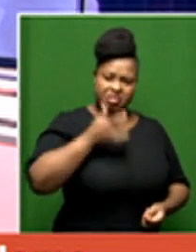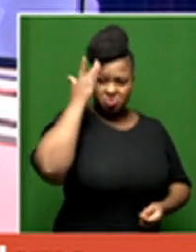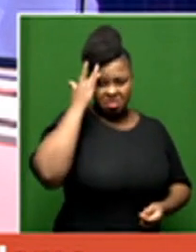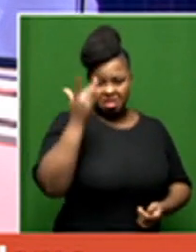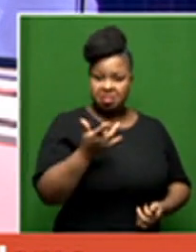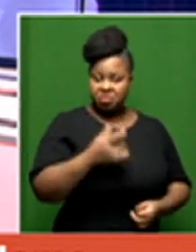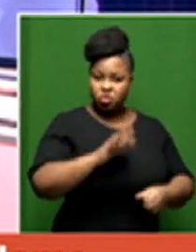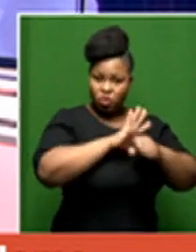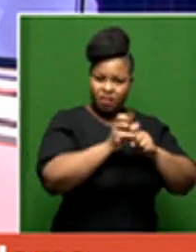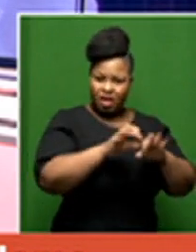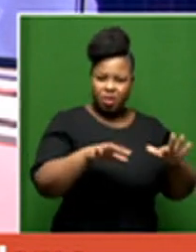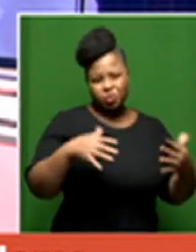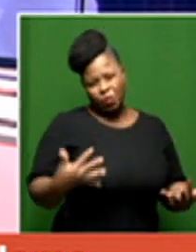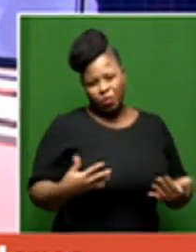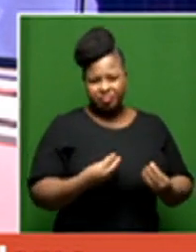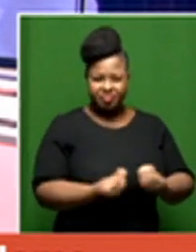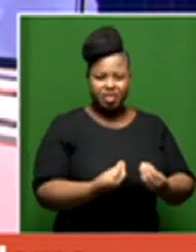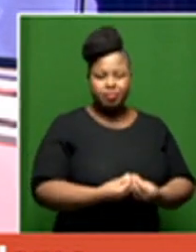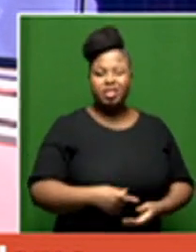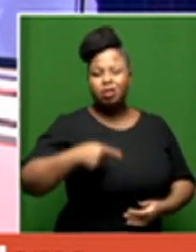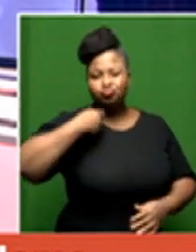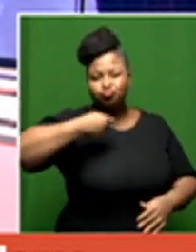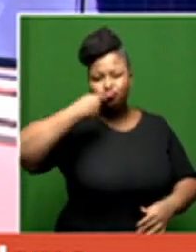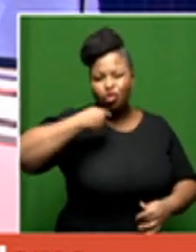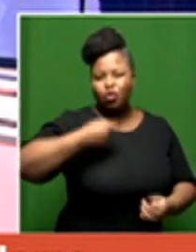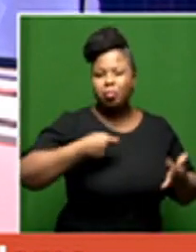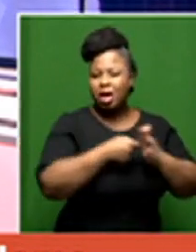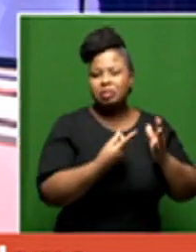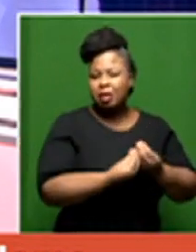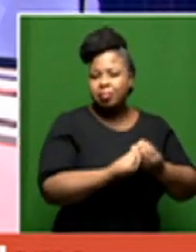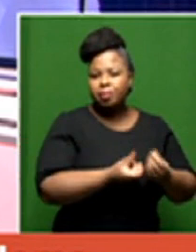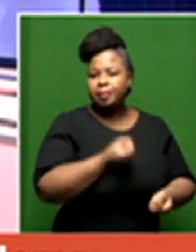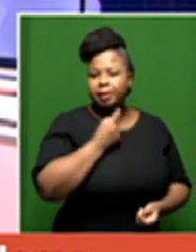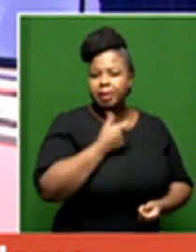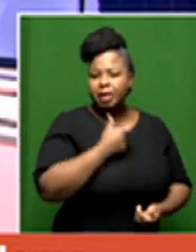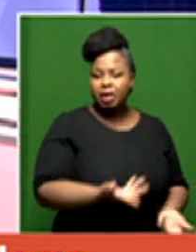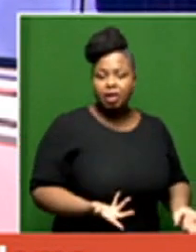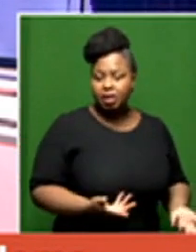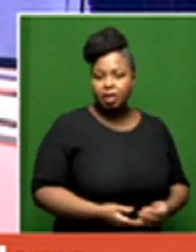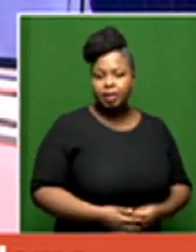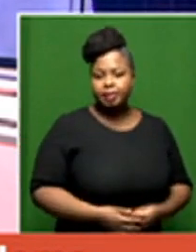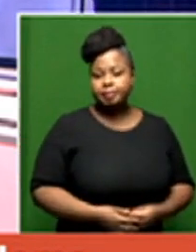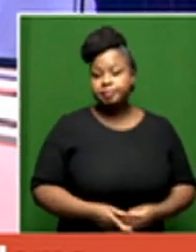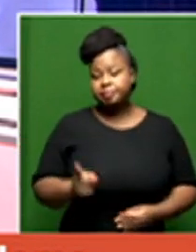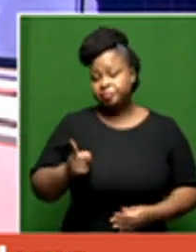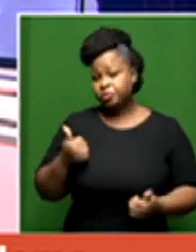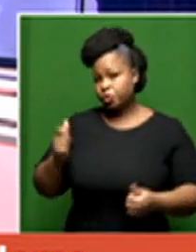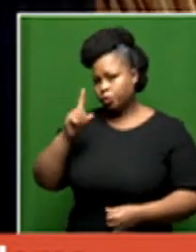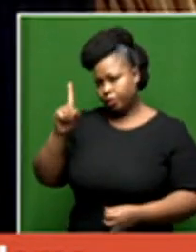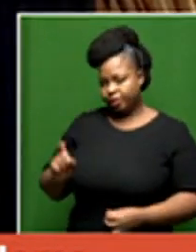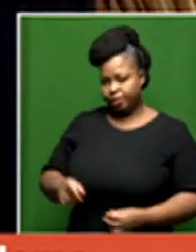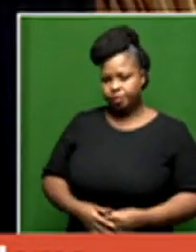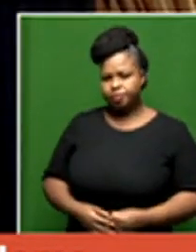you think it's COVID or is it something that they can just go and get something over the counter? Yeah, so that's a good